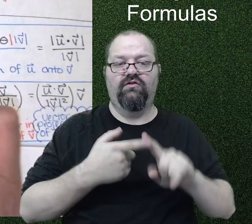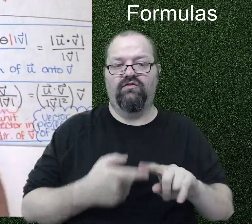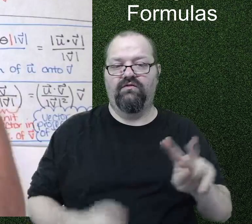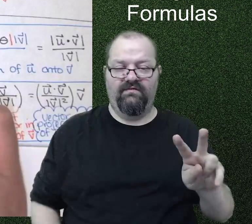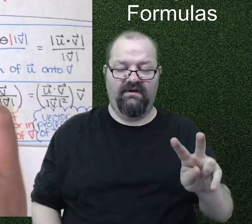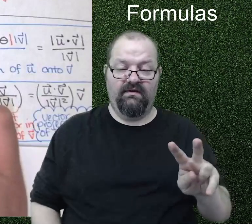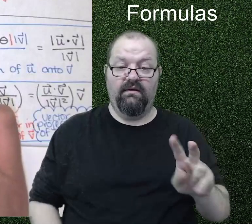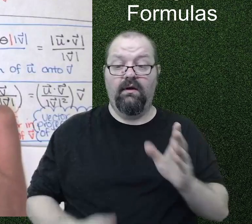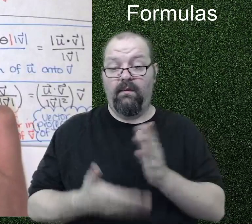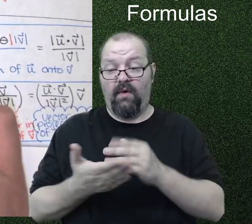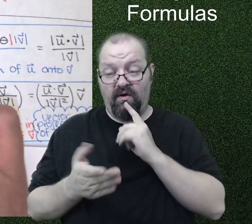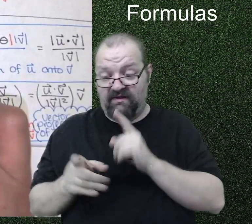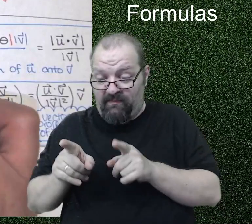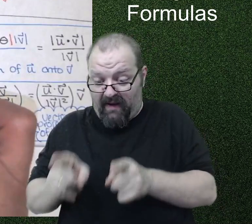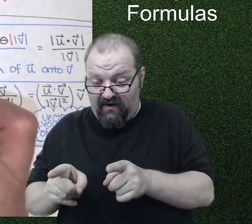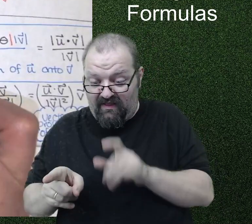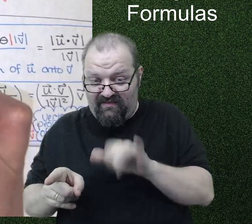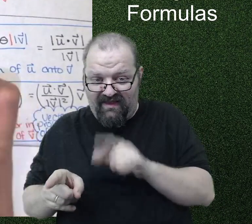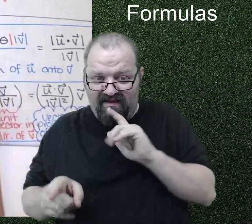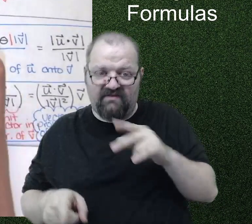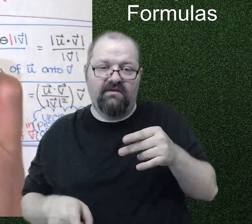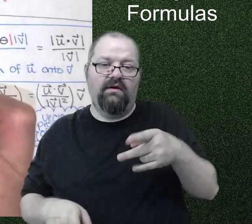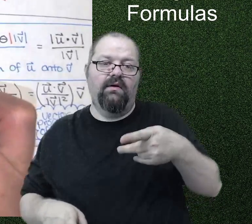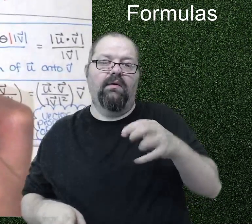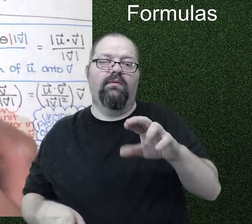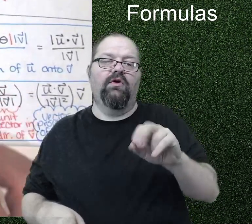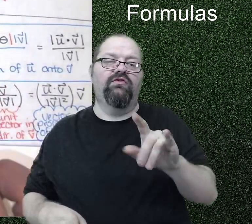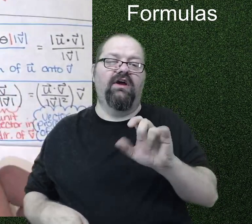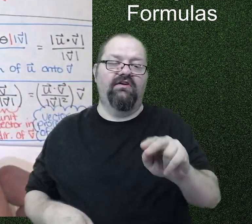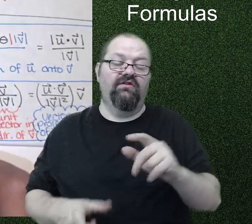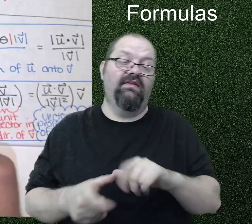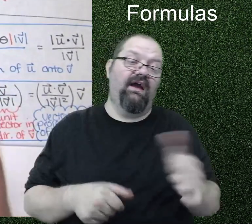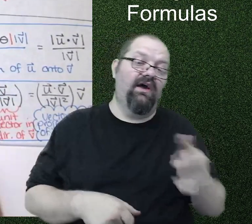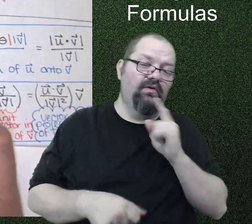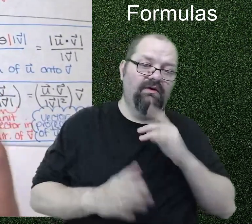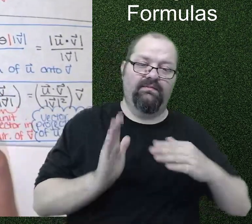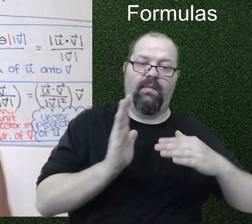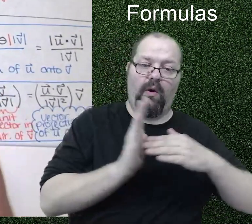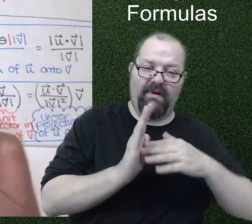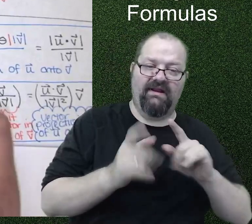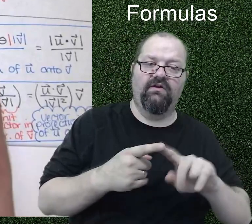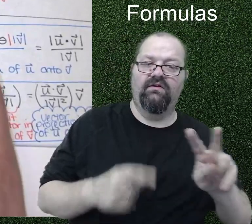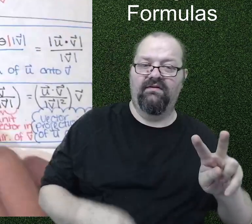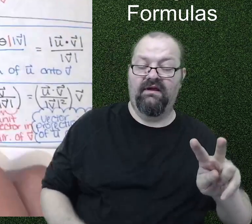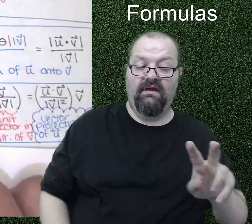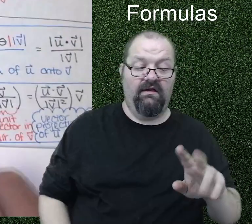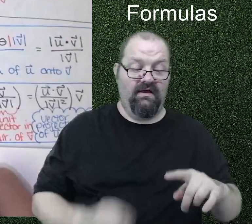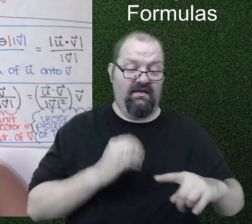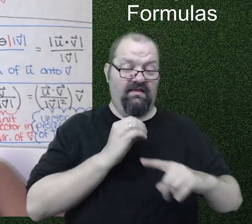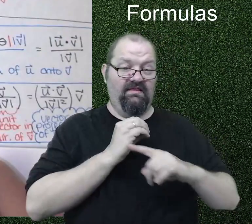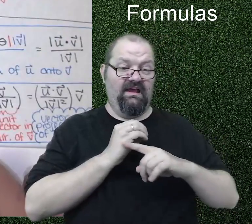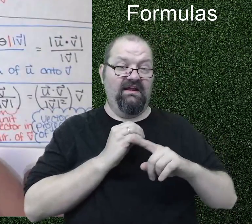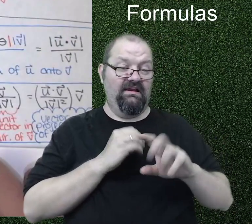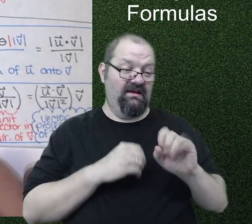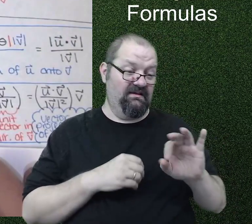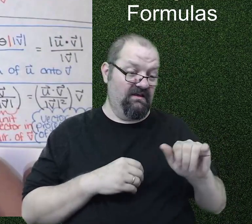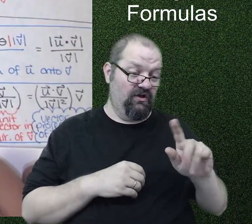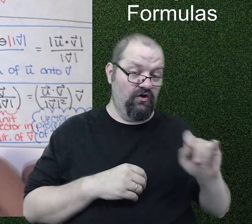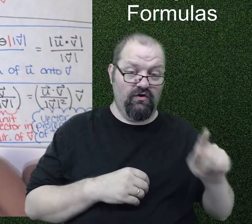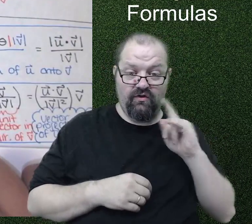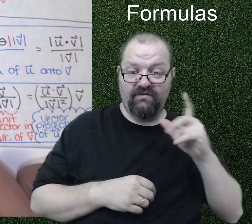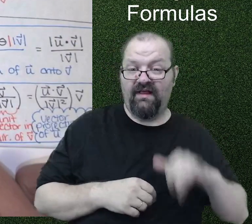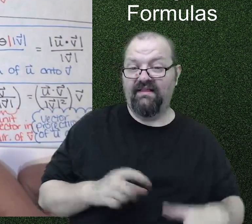of U that's parallel to V, that's the projection, and the other part that's perpendicular to V. If theta is acute, it looks like this. If theta is